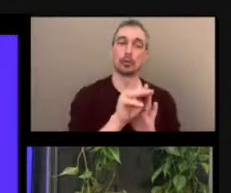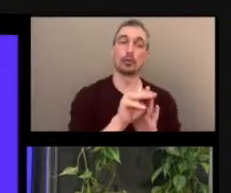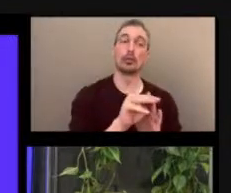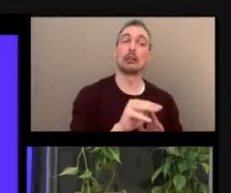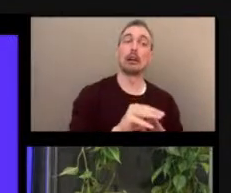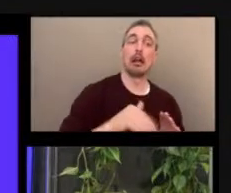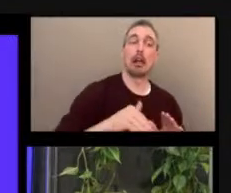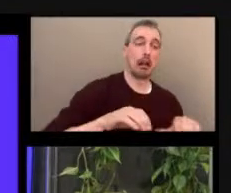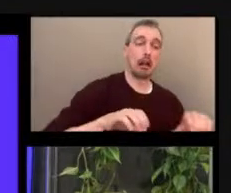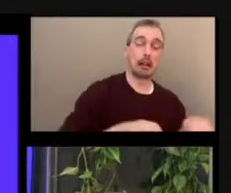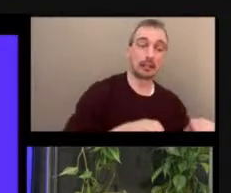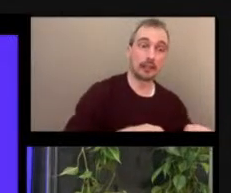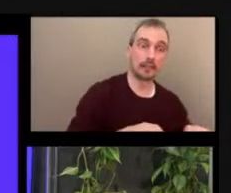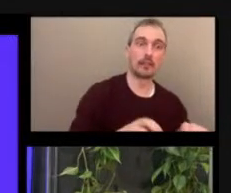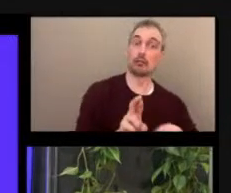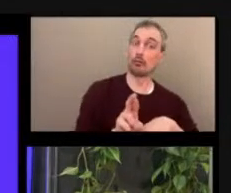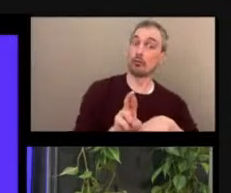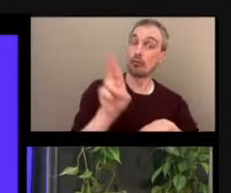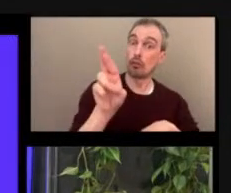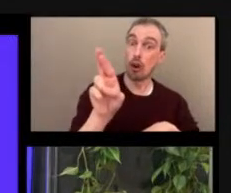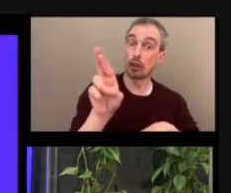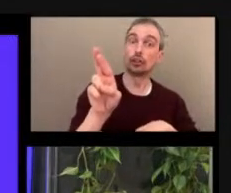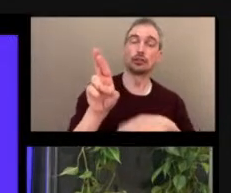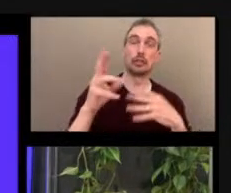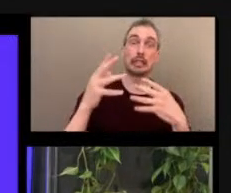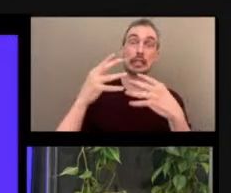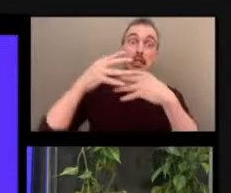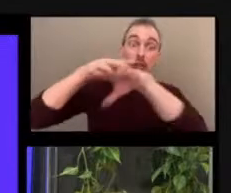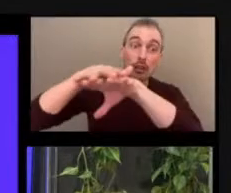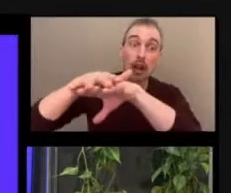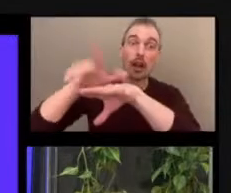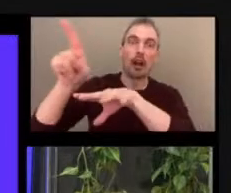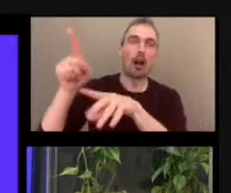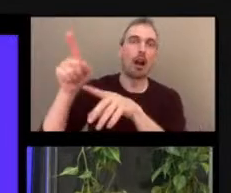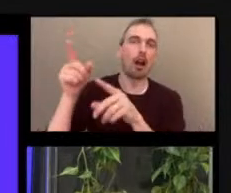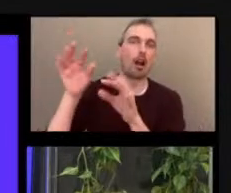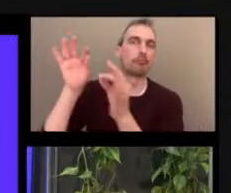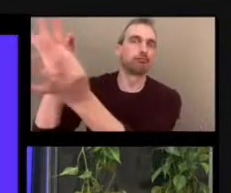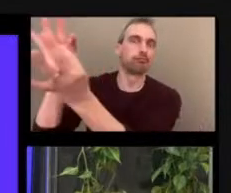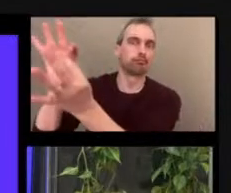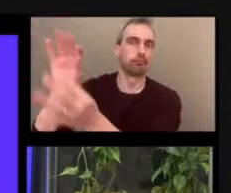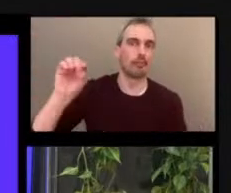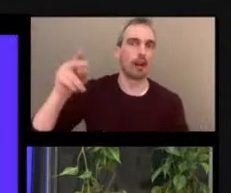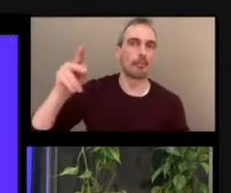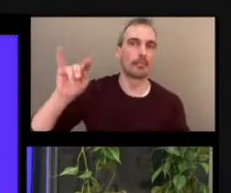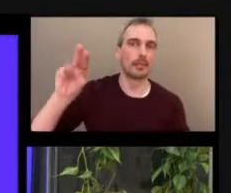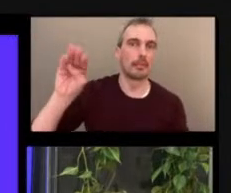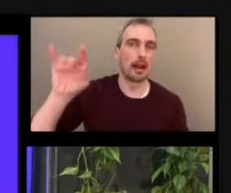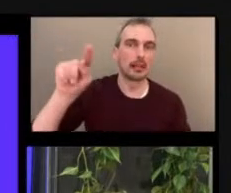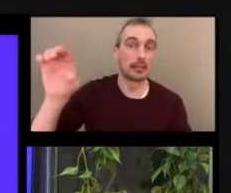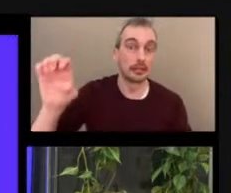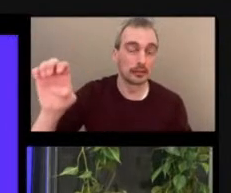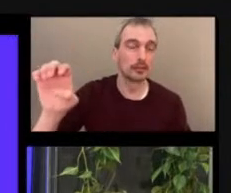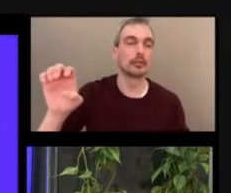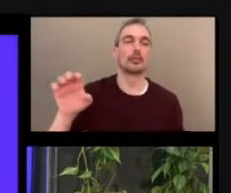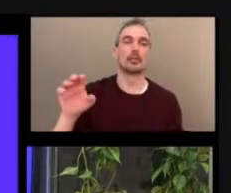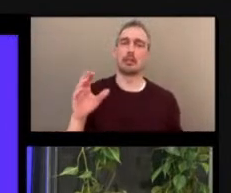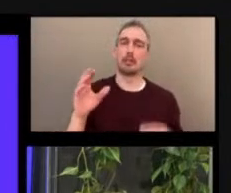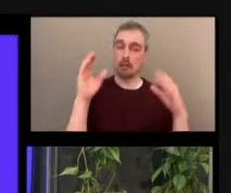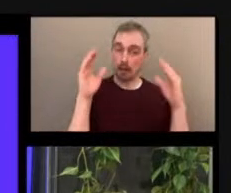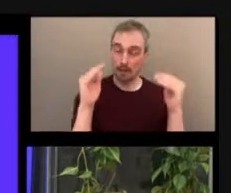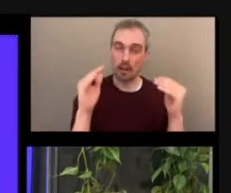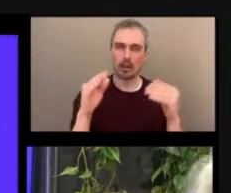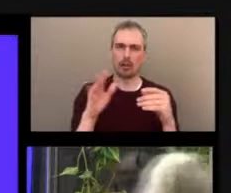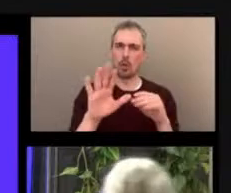need organization wide. Planning initiated, but activities not well organized. Integrate, roadmap in